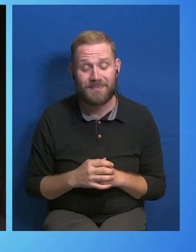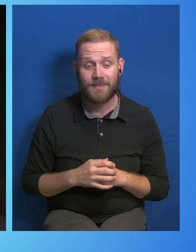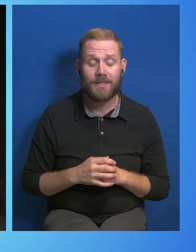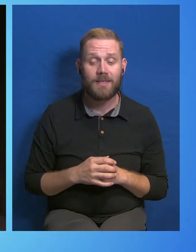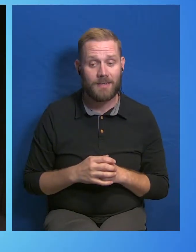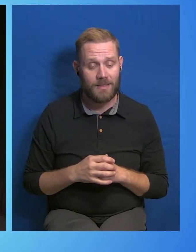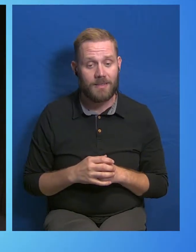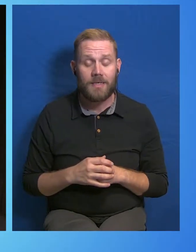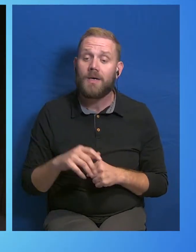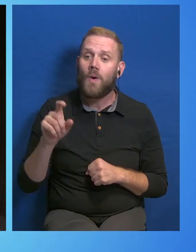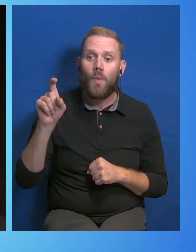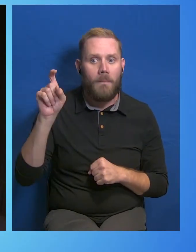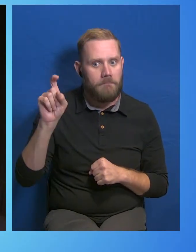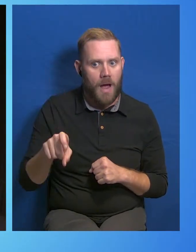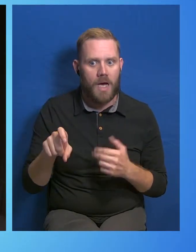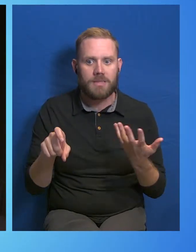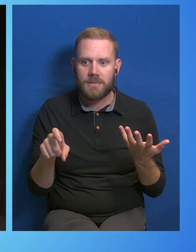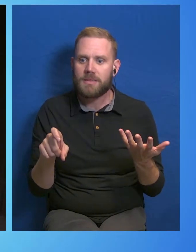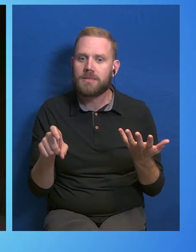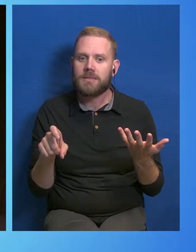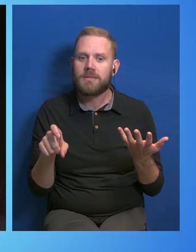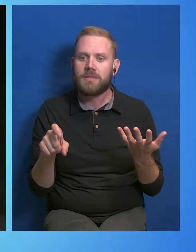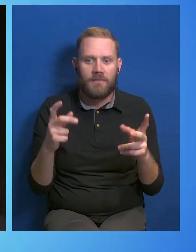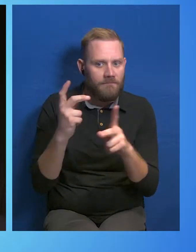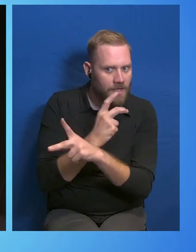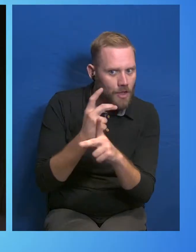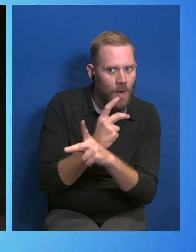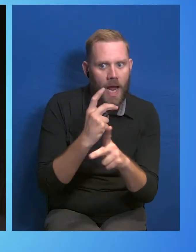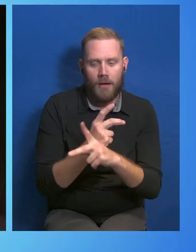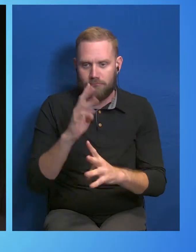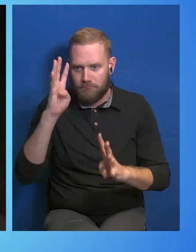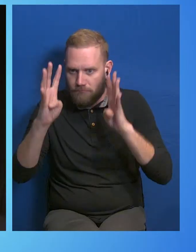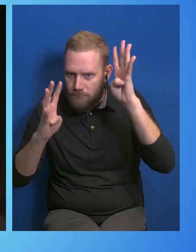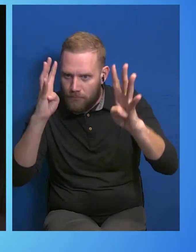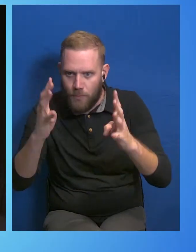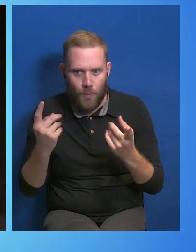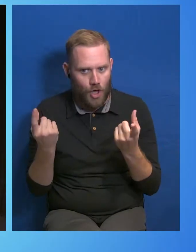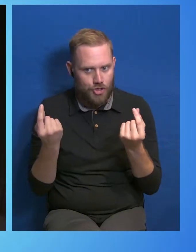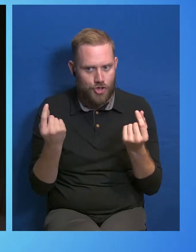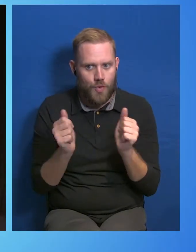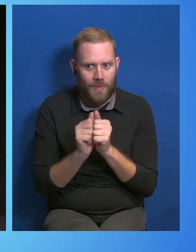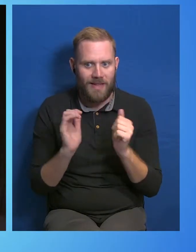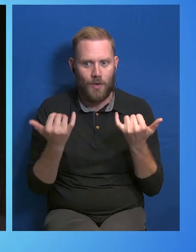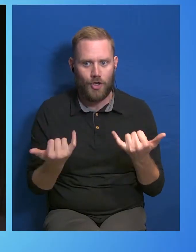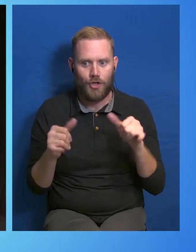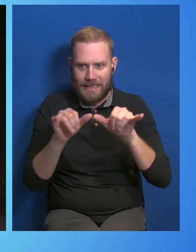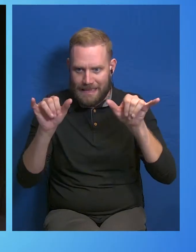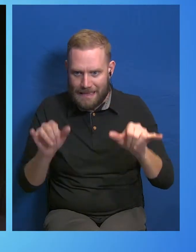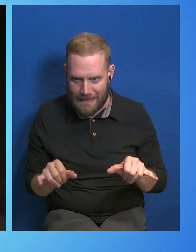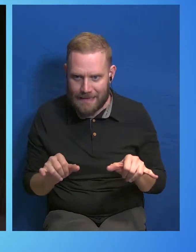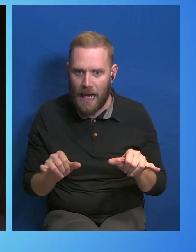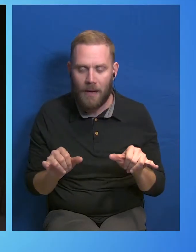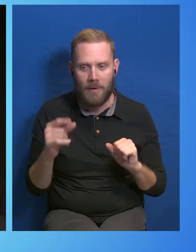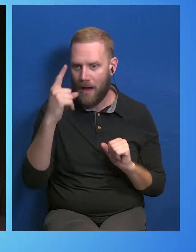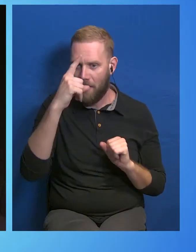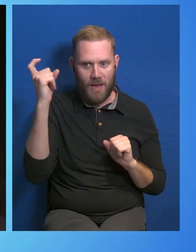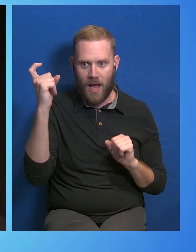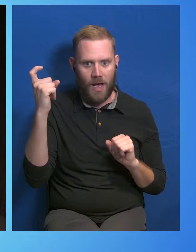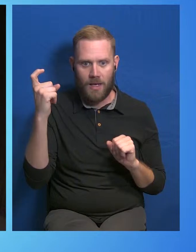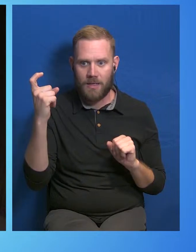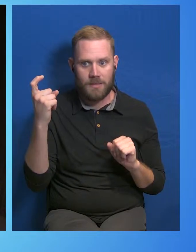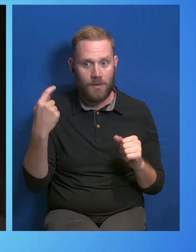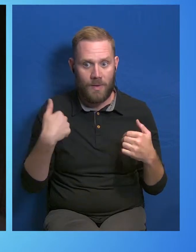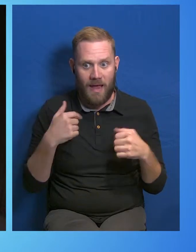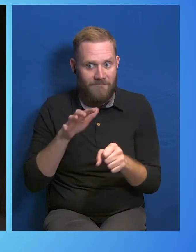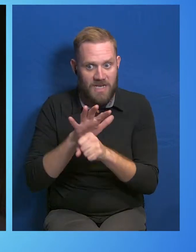We absolutely must find out what to do with our current systems, because we do not